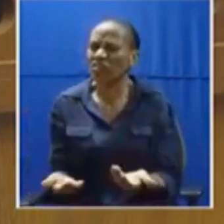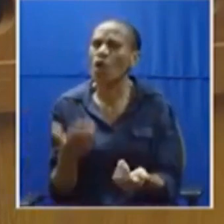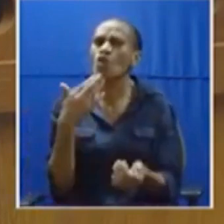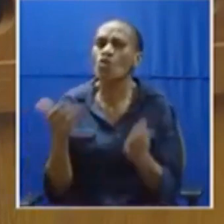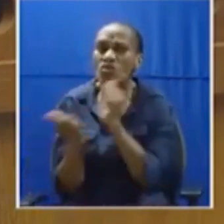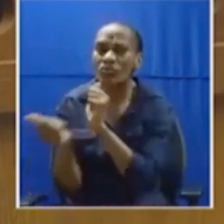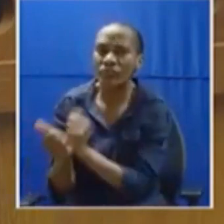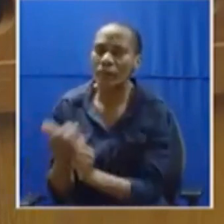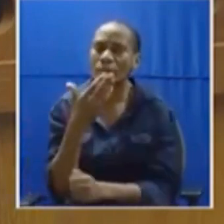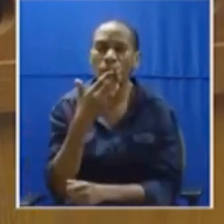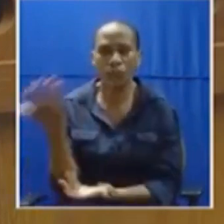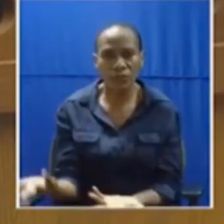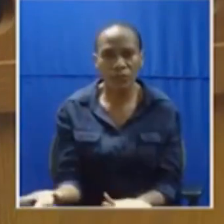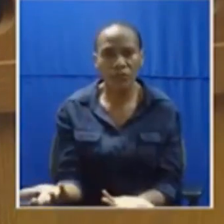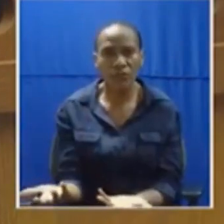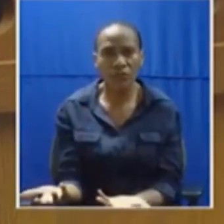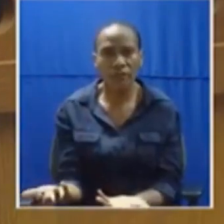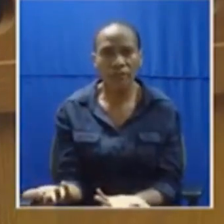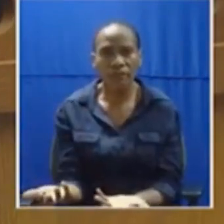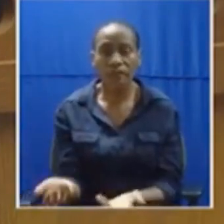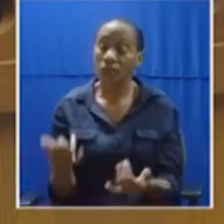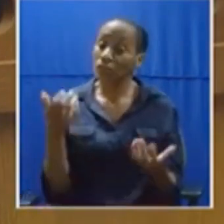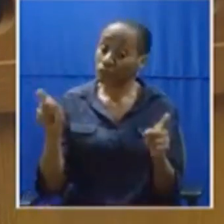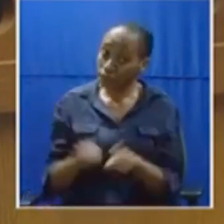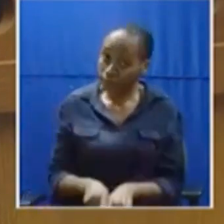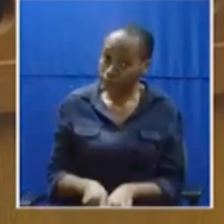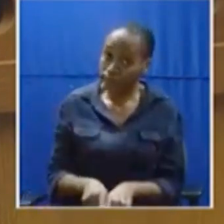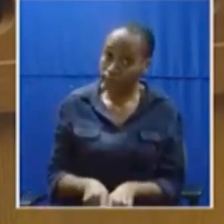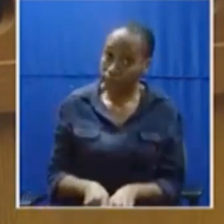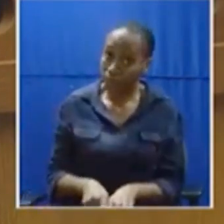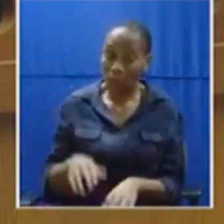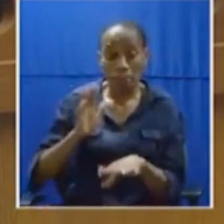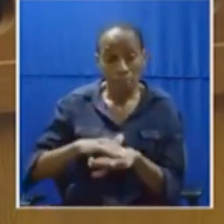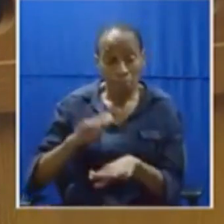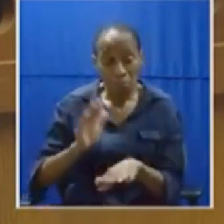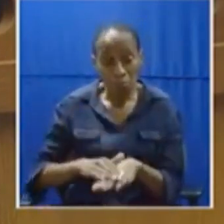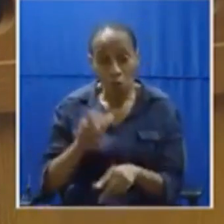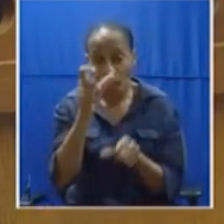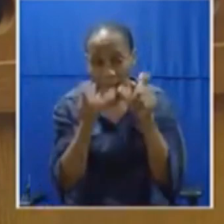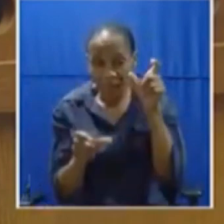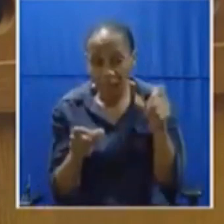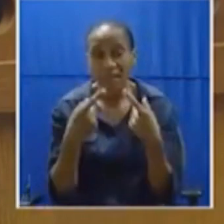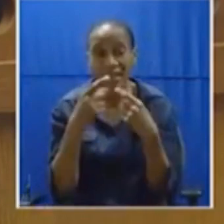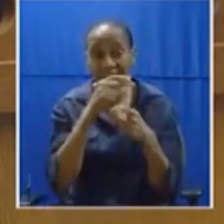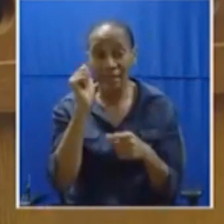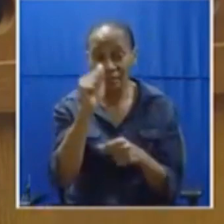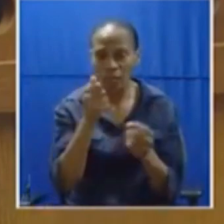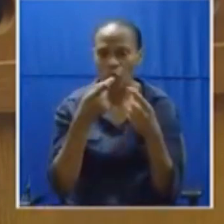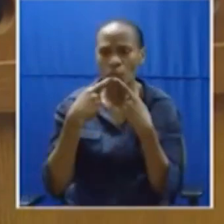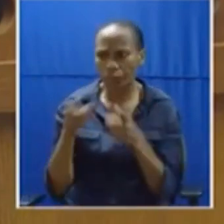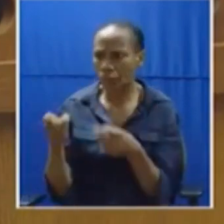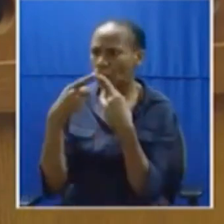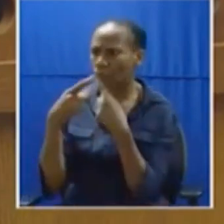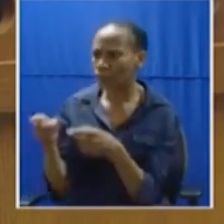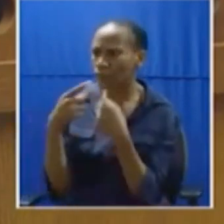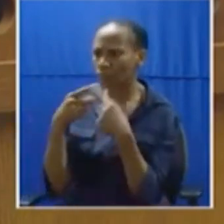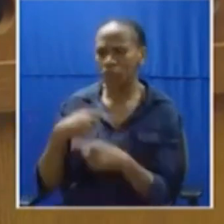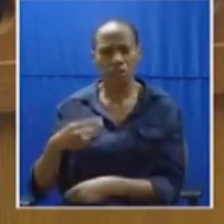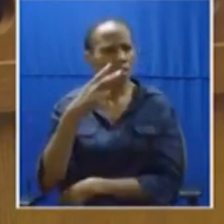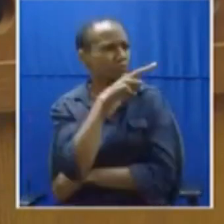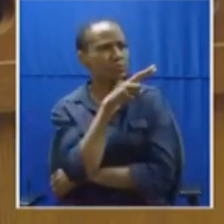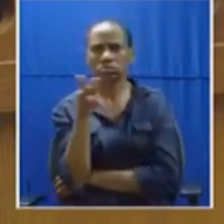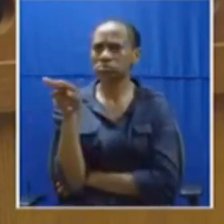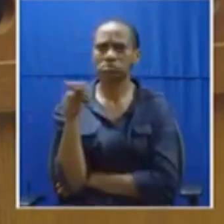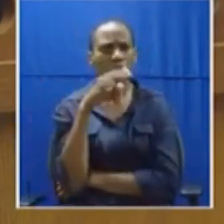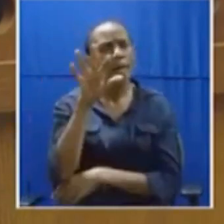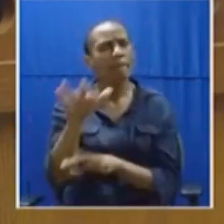to account. In fact, the more people that are named in various inquiries, the more I look around Parliament and see those